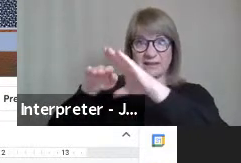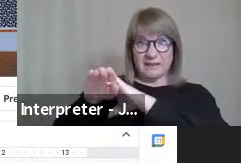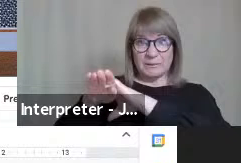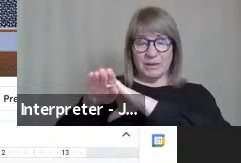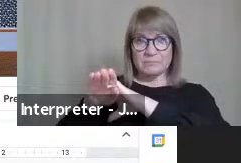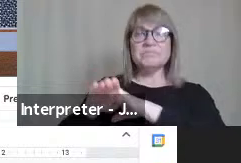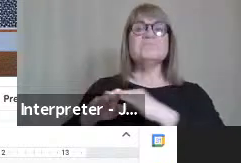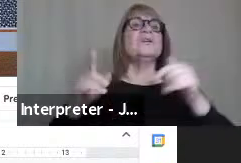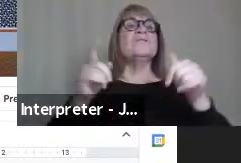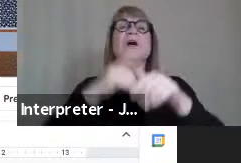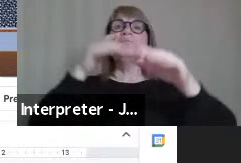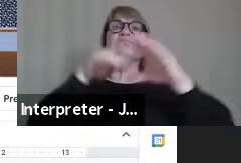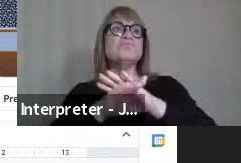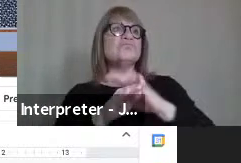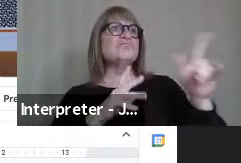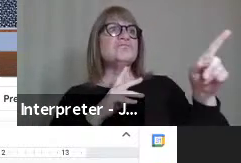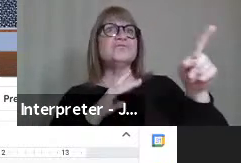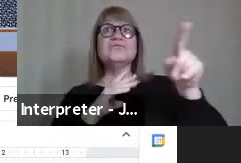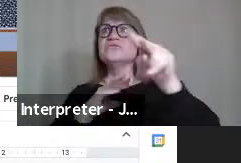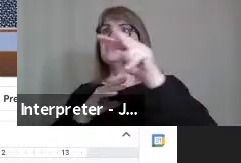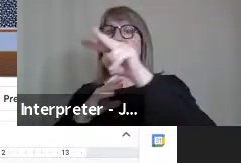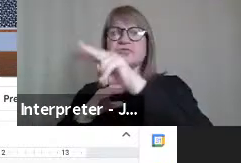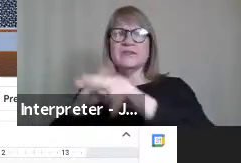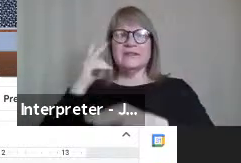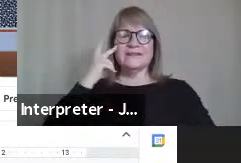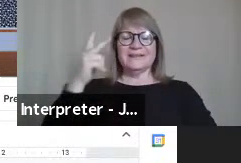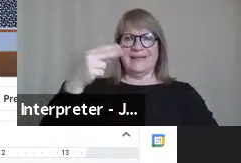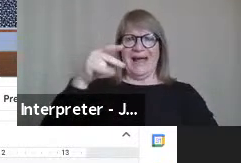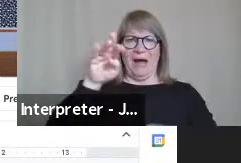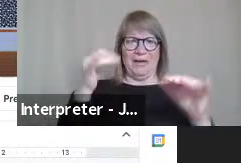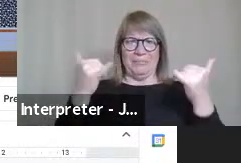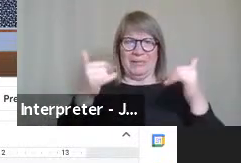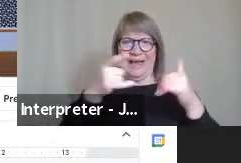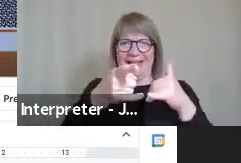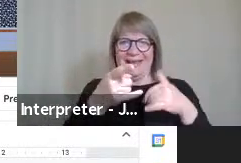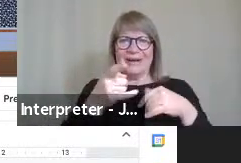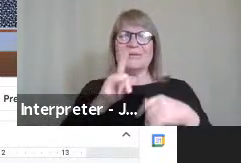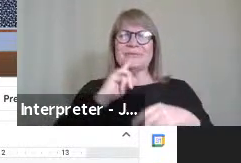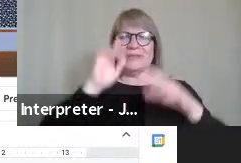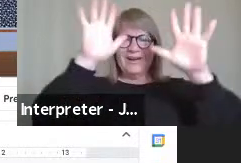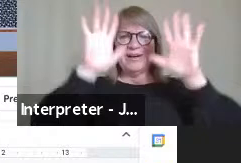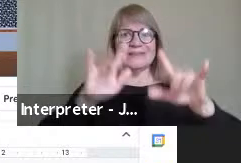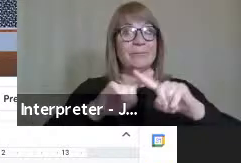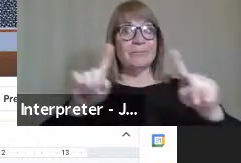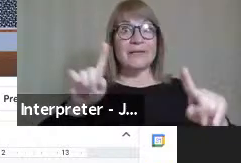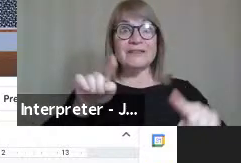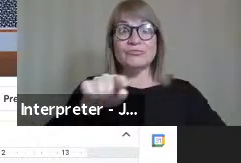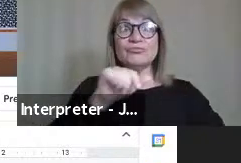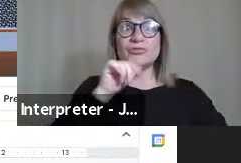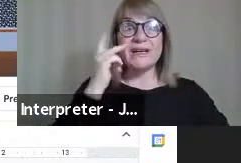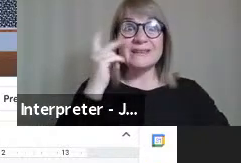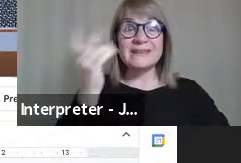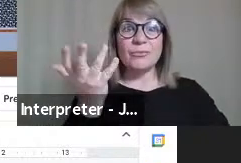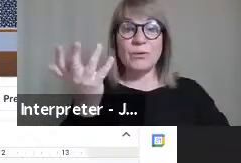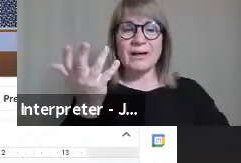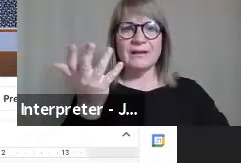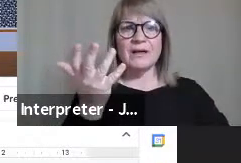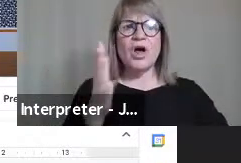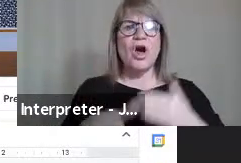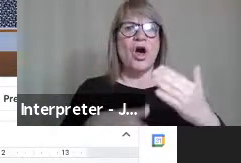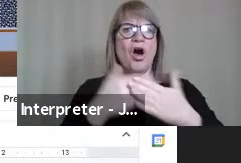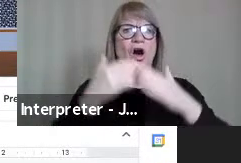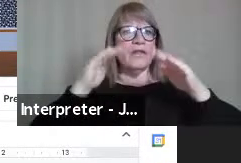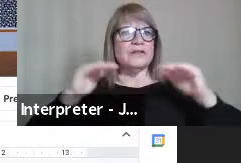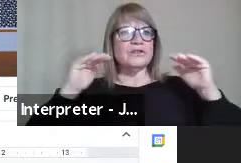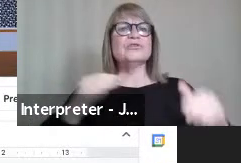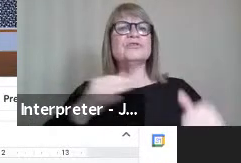and then you know you can see uh howie playing here which is really awesome and what you're not seeing is all the children who were curious about my